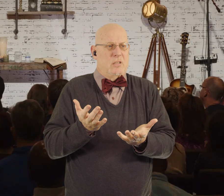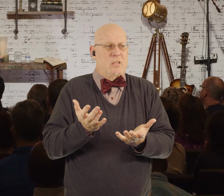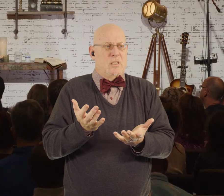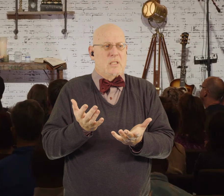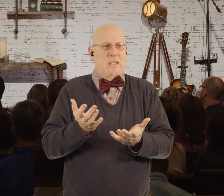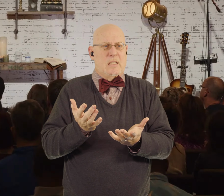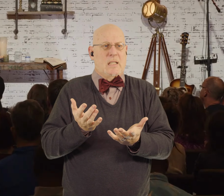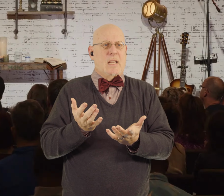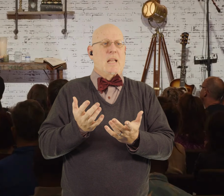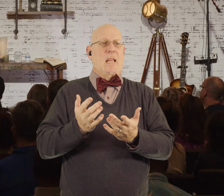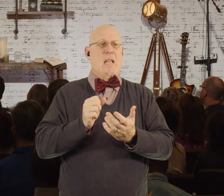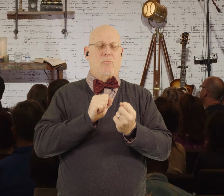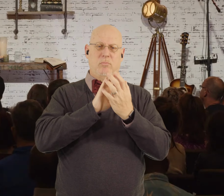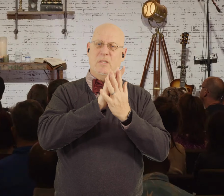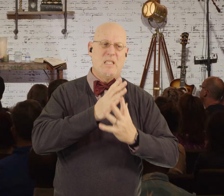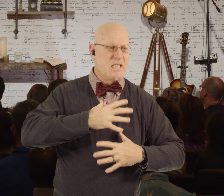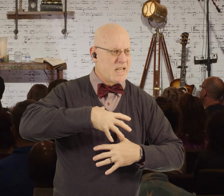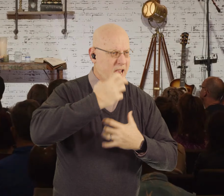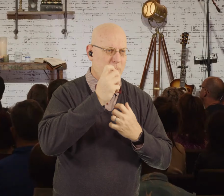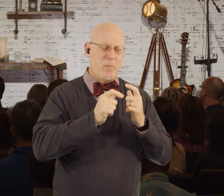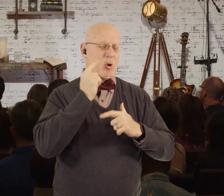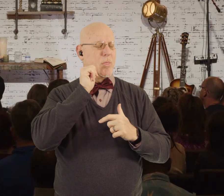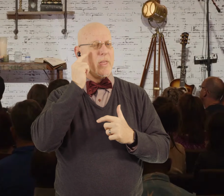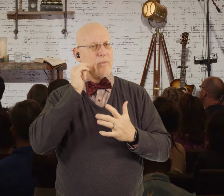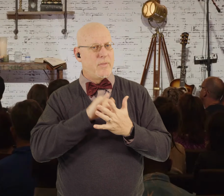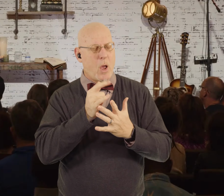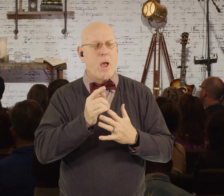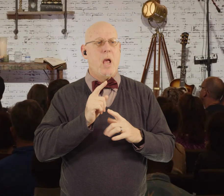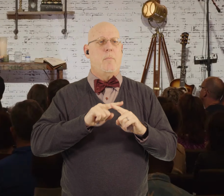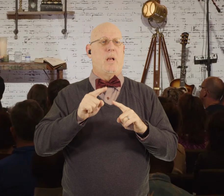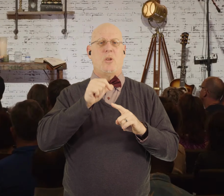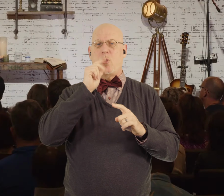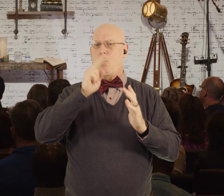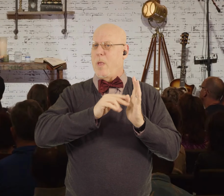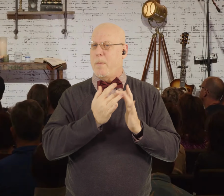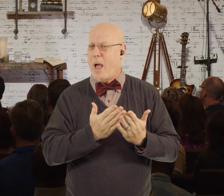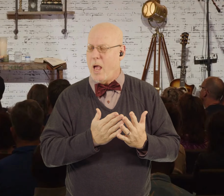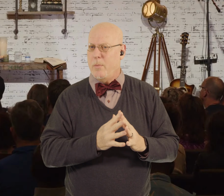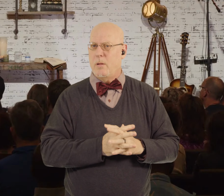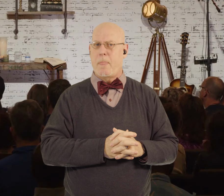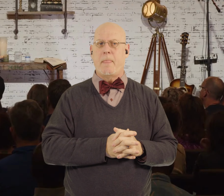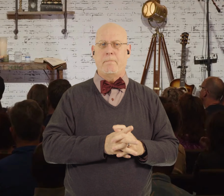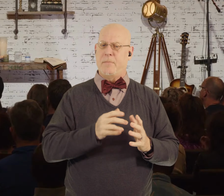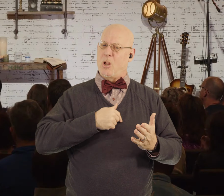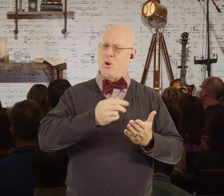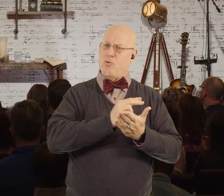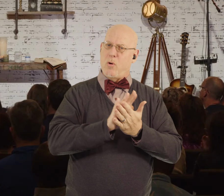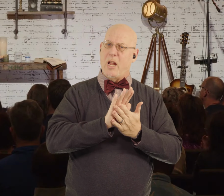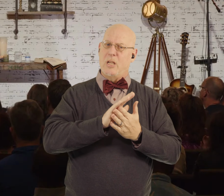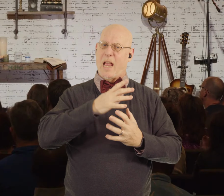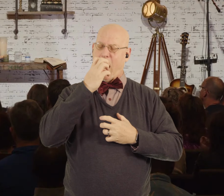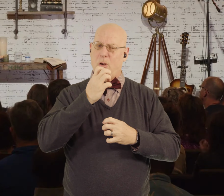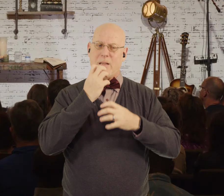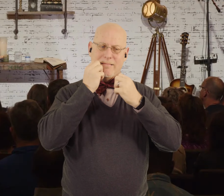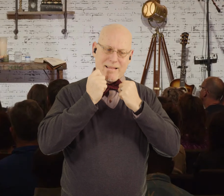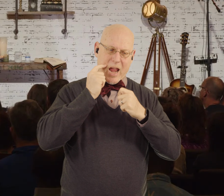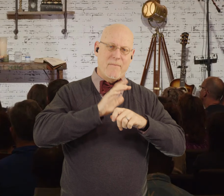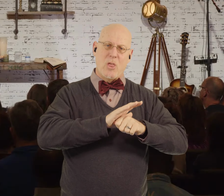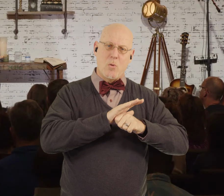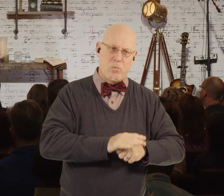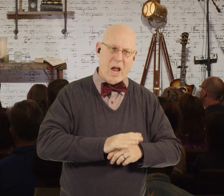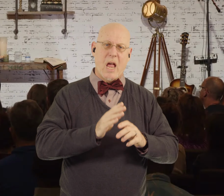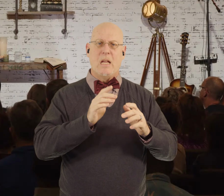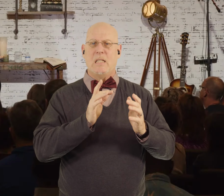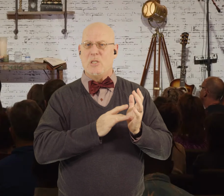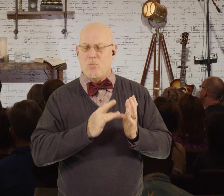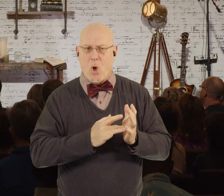at Jesus. He castigated people. He was angry. People don't think of him that way, but they don't read the Bible. He had a righteous anger. He